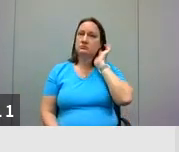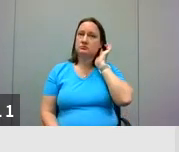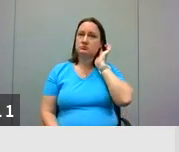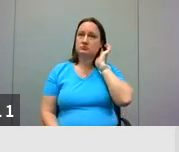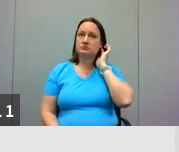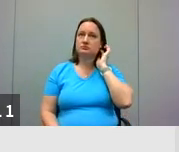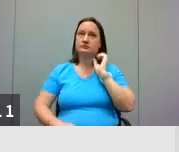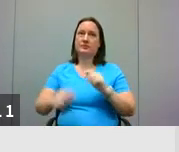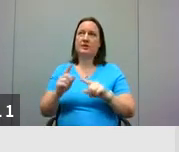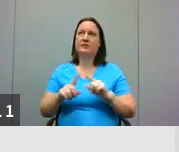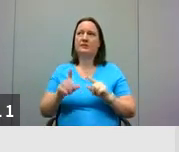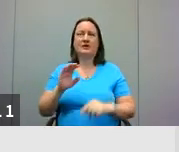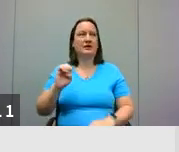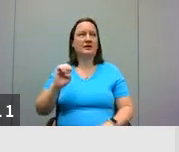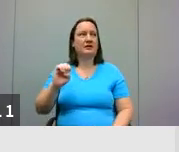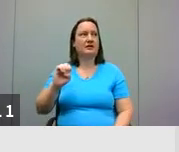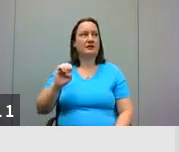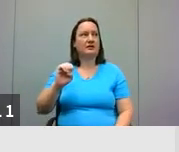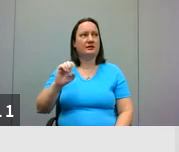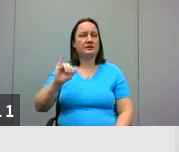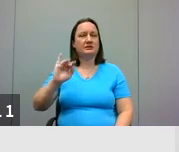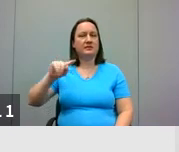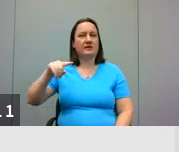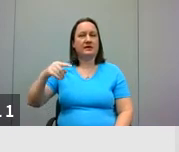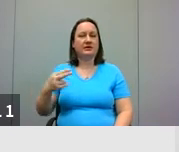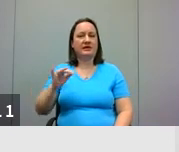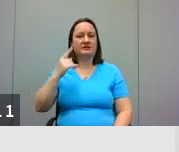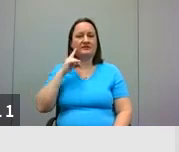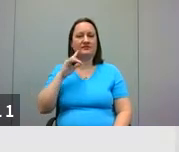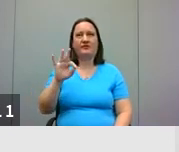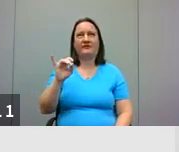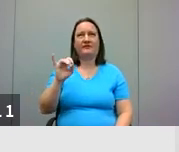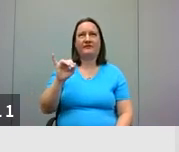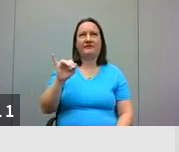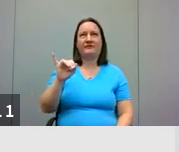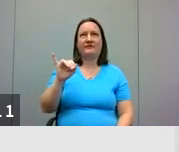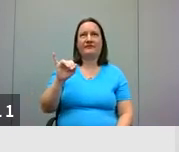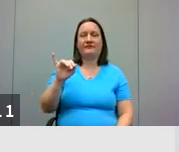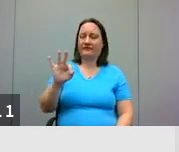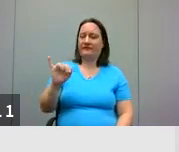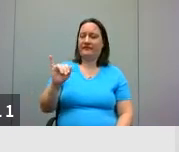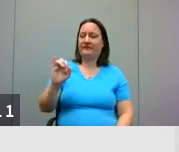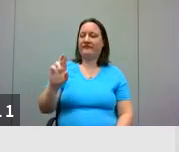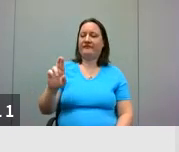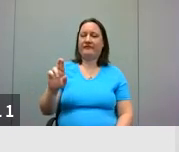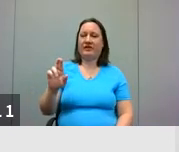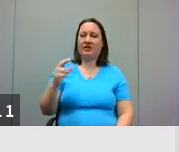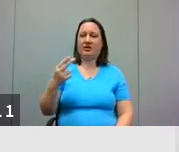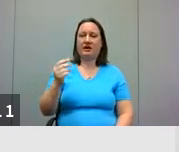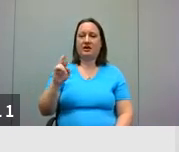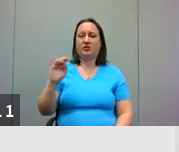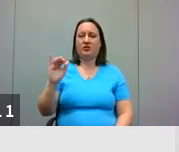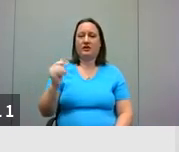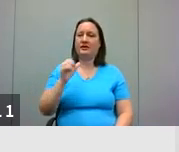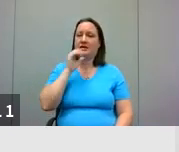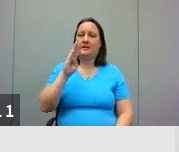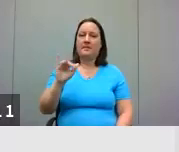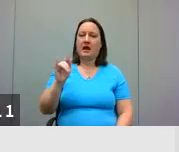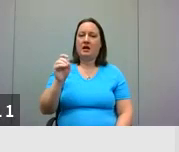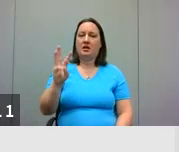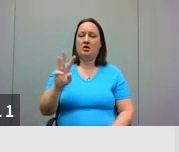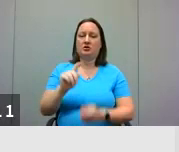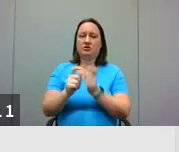but that's, Elizabeth, do you want to, that's for the fair hearing. That's not for the bylaw changes. I think Garrett could probably just